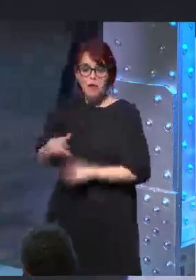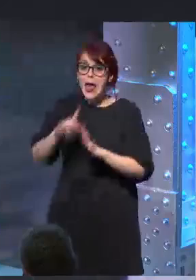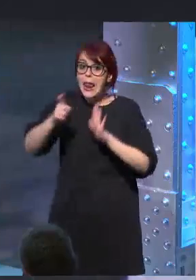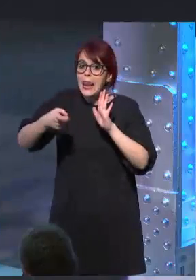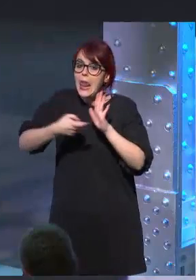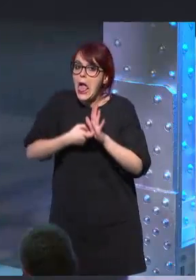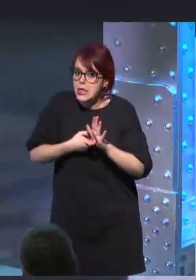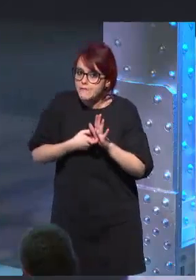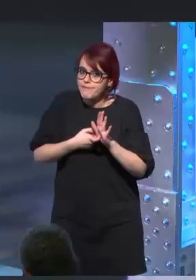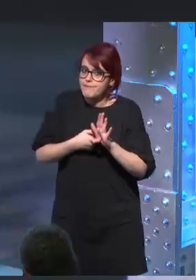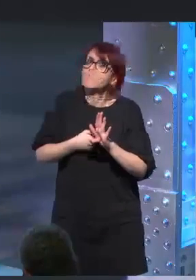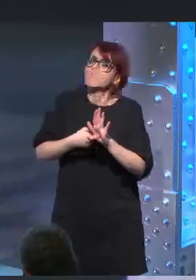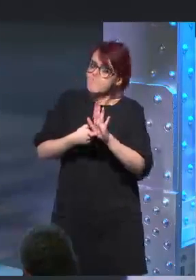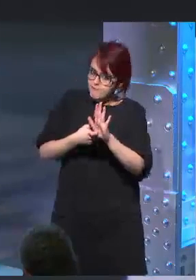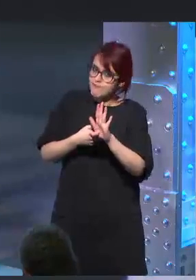no,